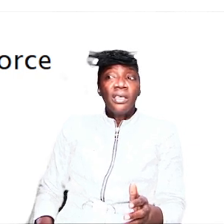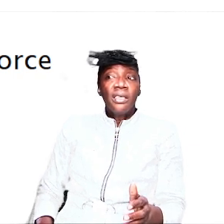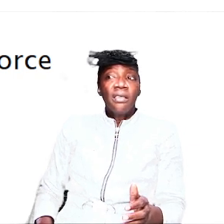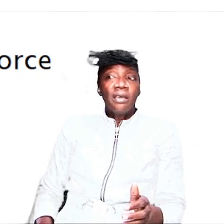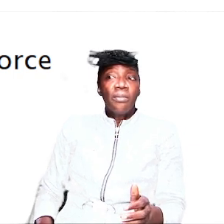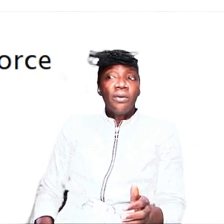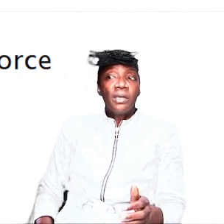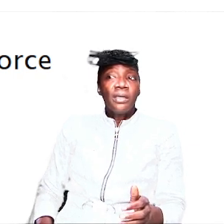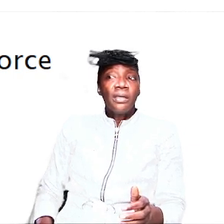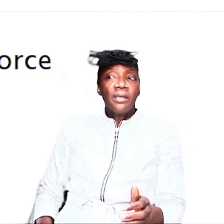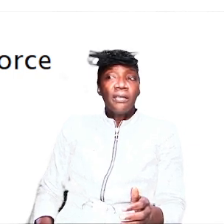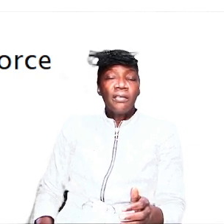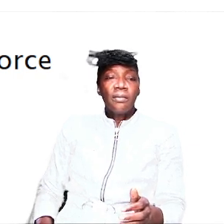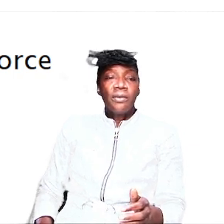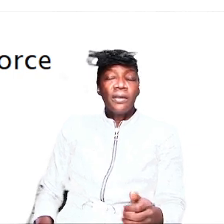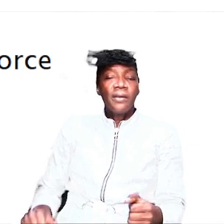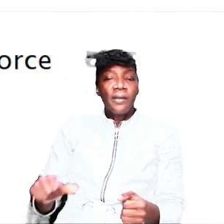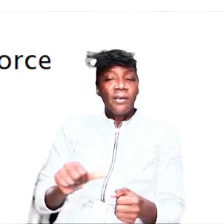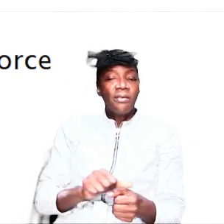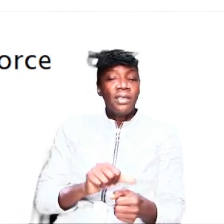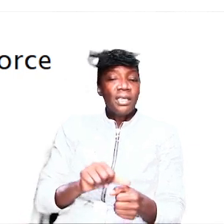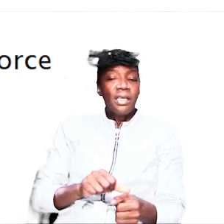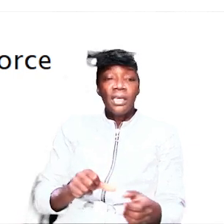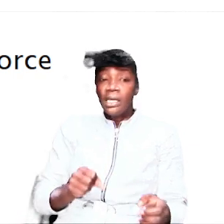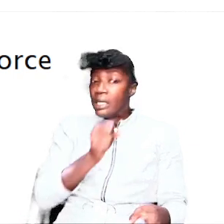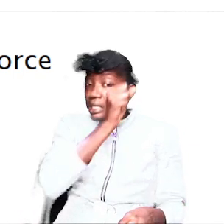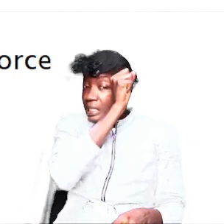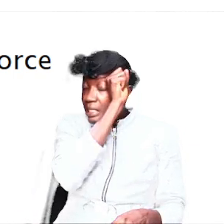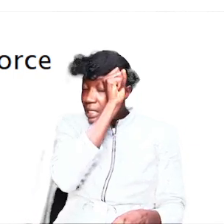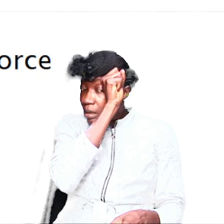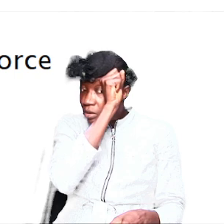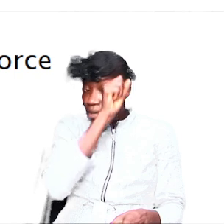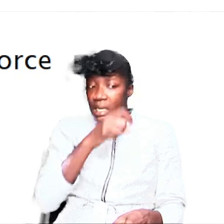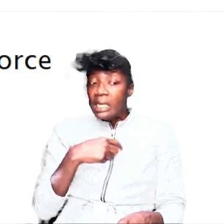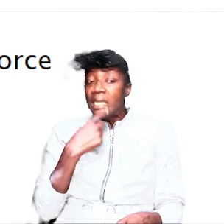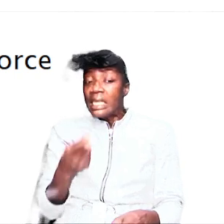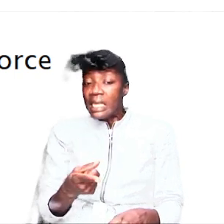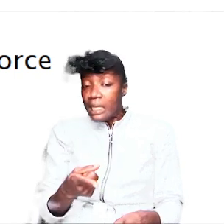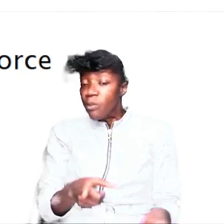did. Samuel instructed him to do, he did.